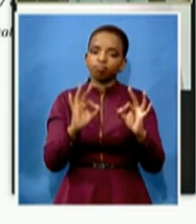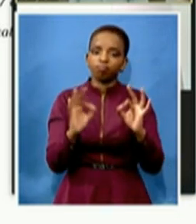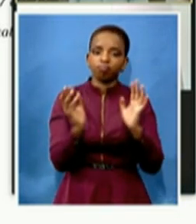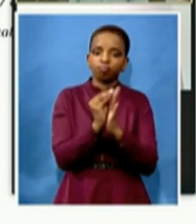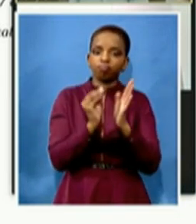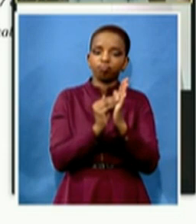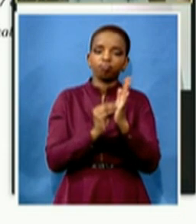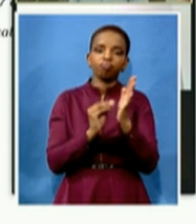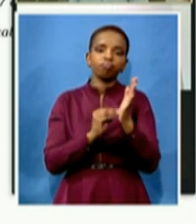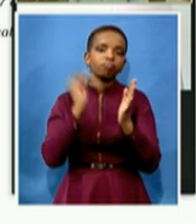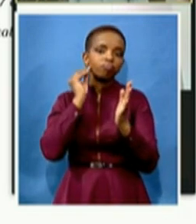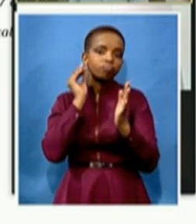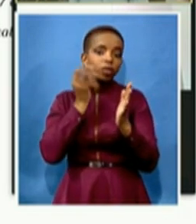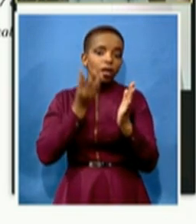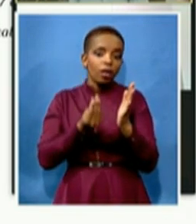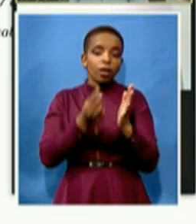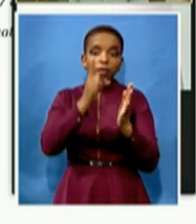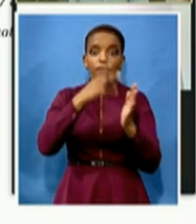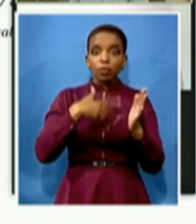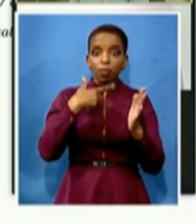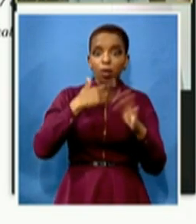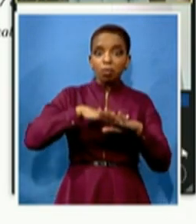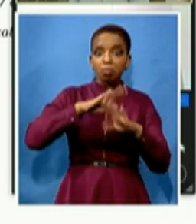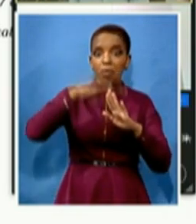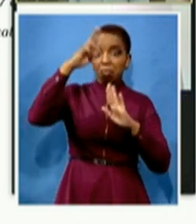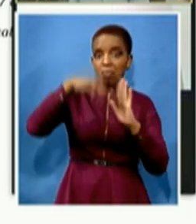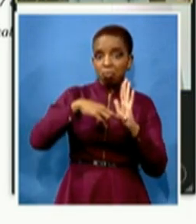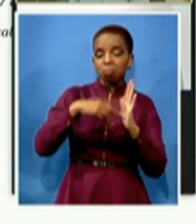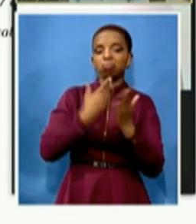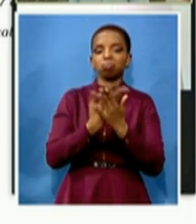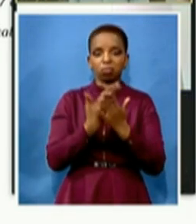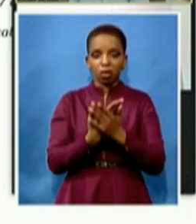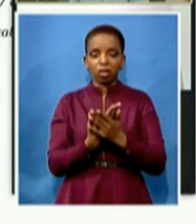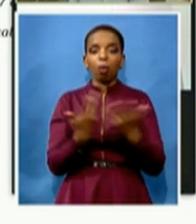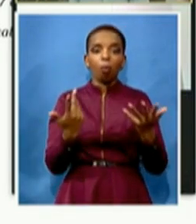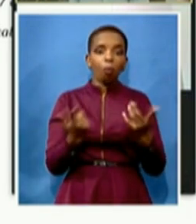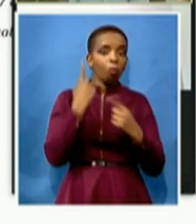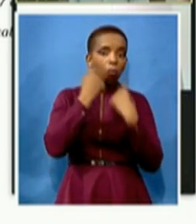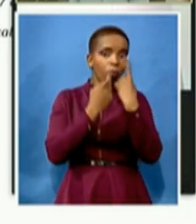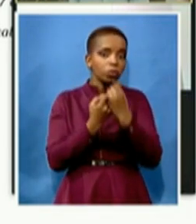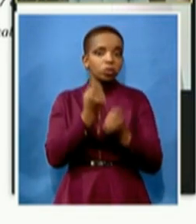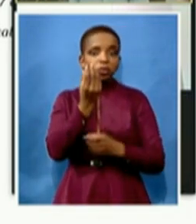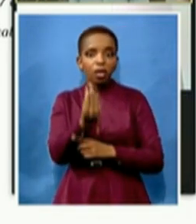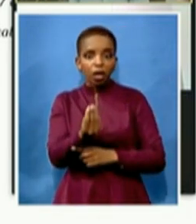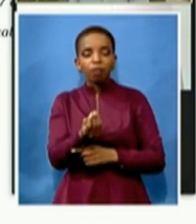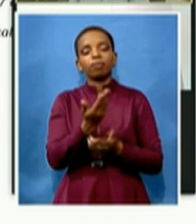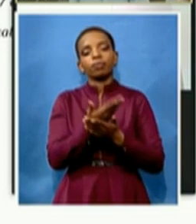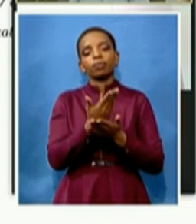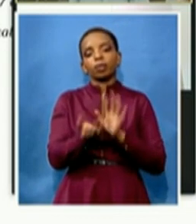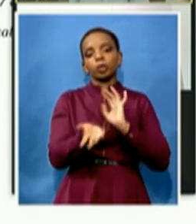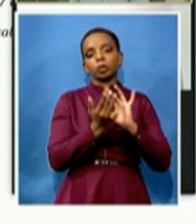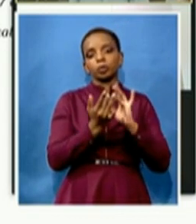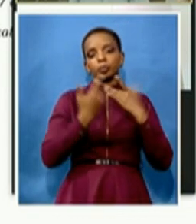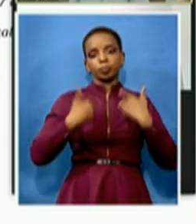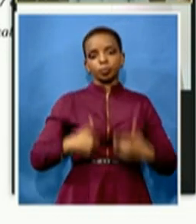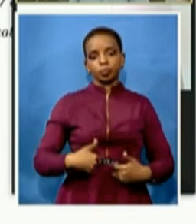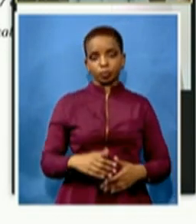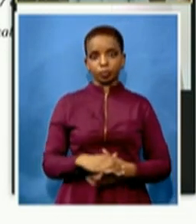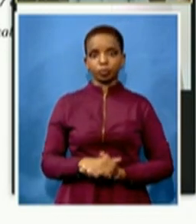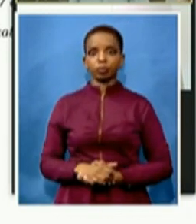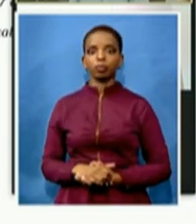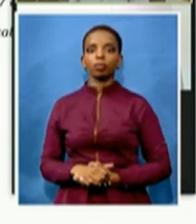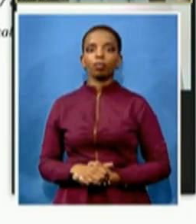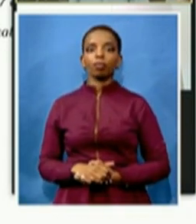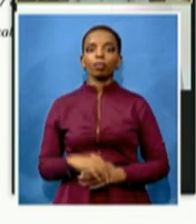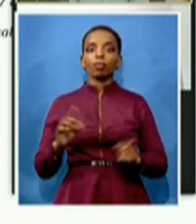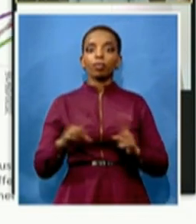further or engage in questions. The important thing is to understand the sensitivity to certain assumptions in these models, and I'll talk a little